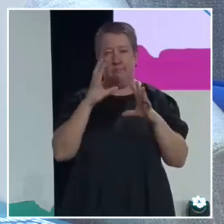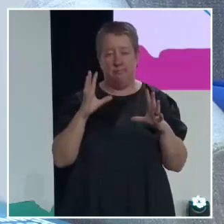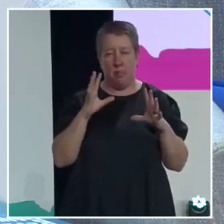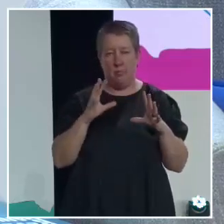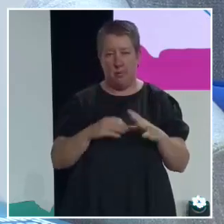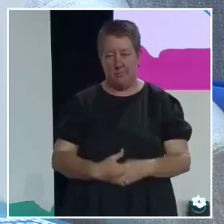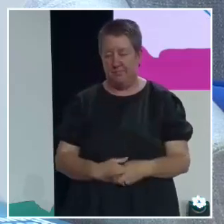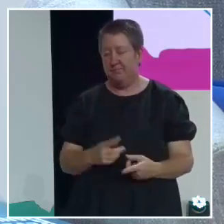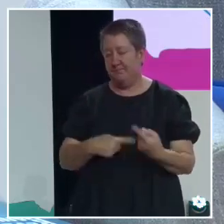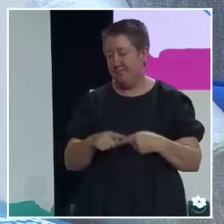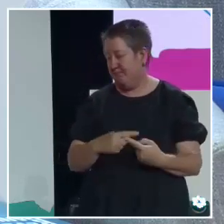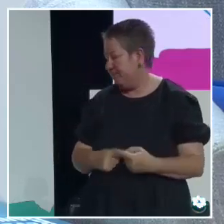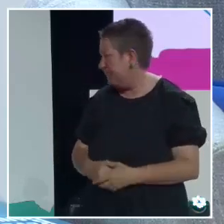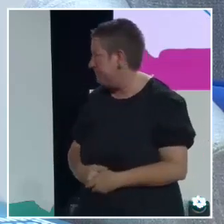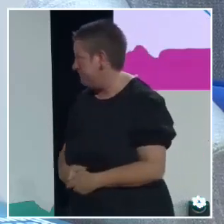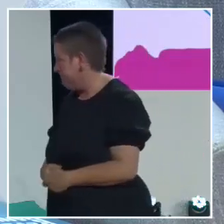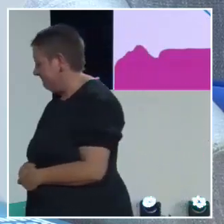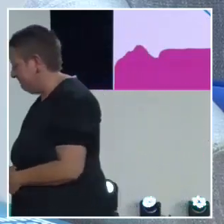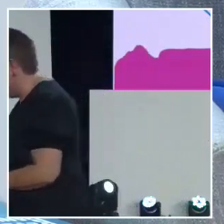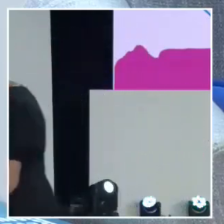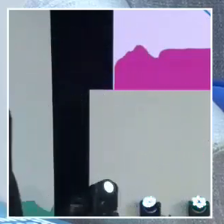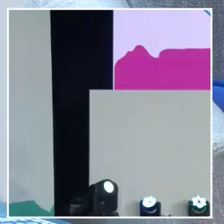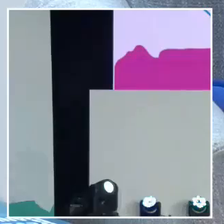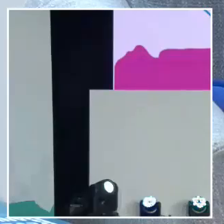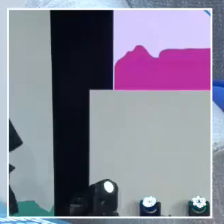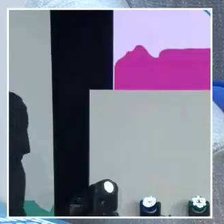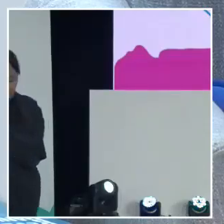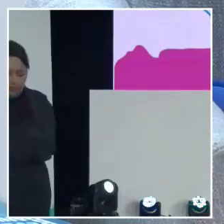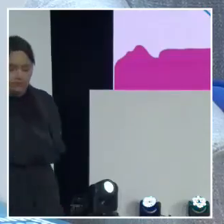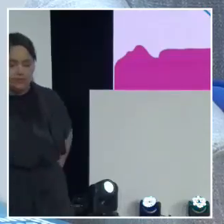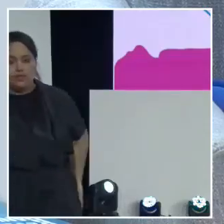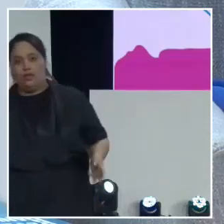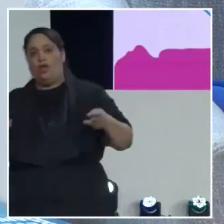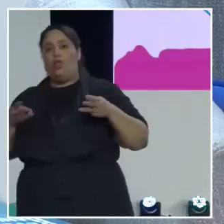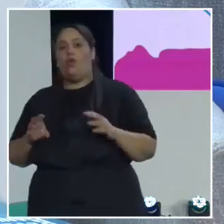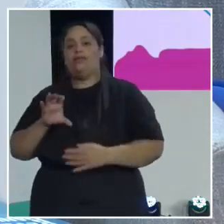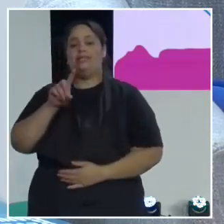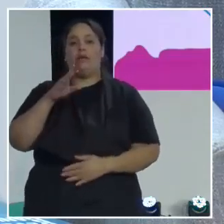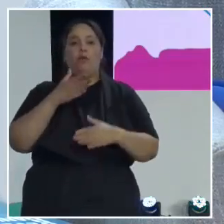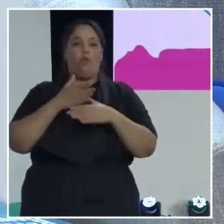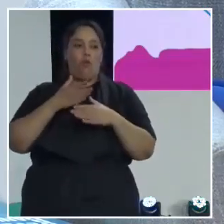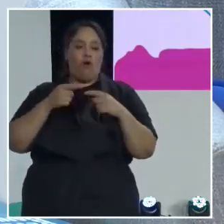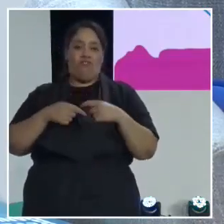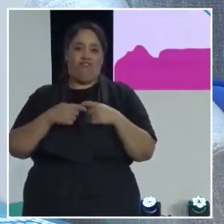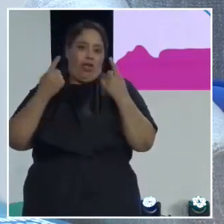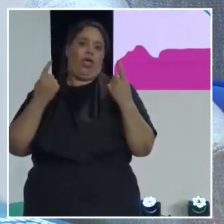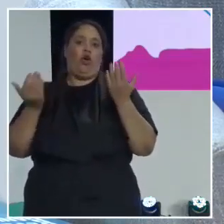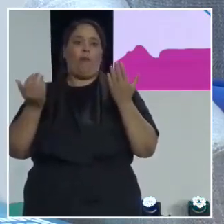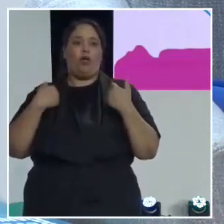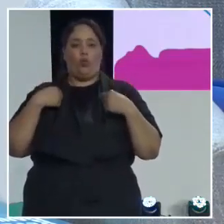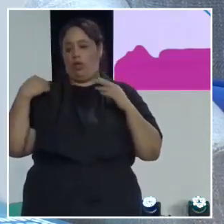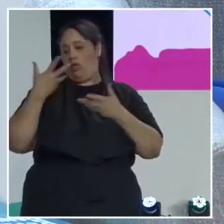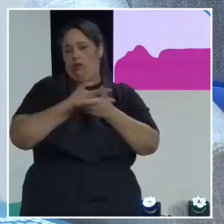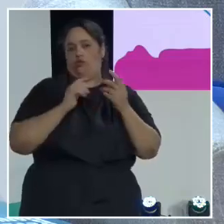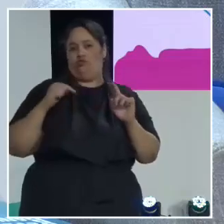way CDB works is completely different than what we've talked about so far. They created a different type